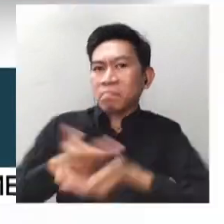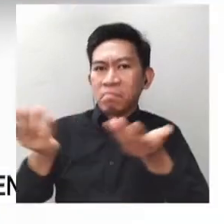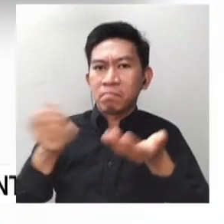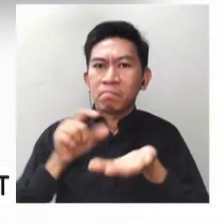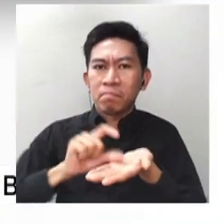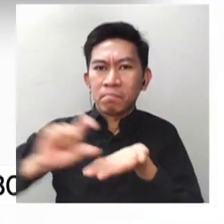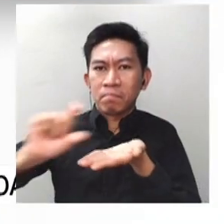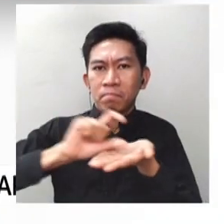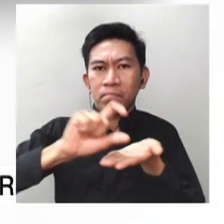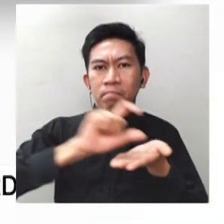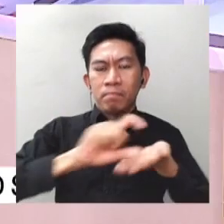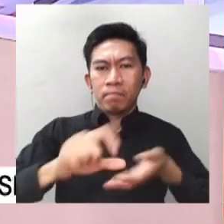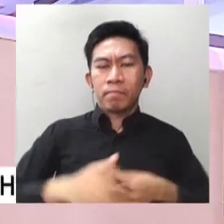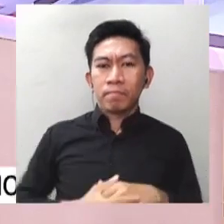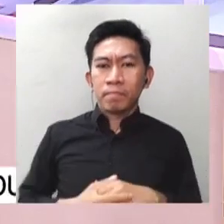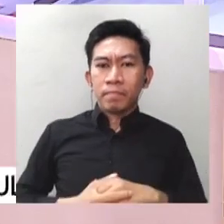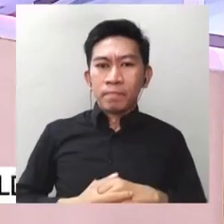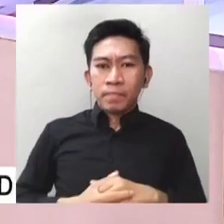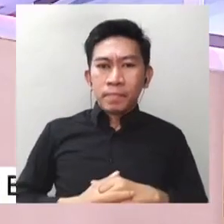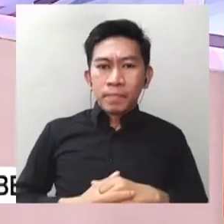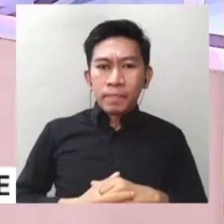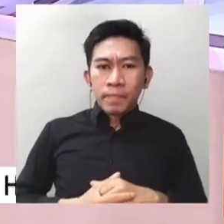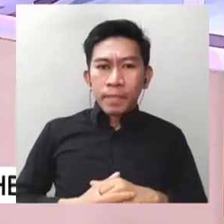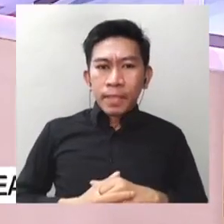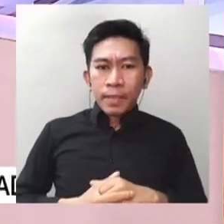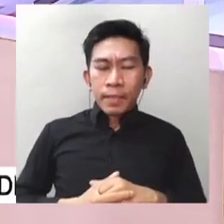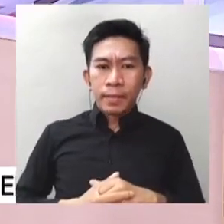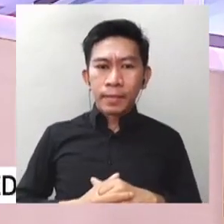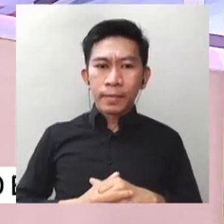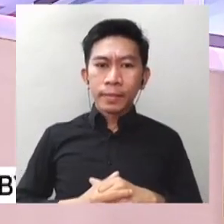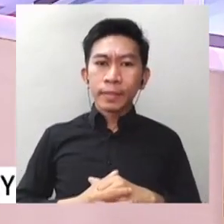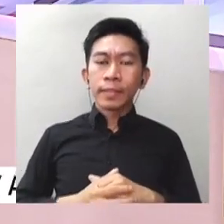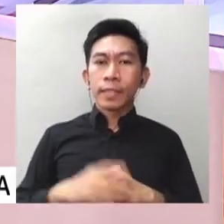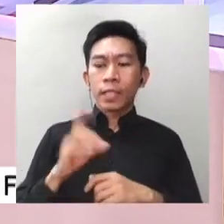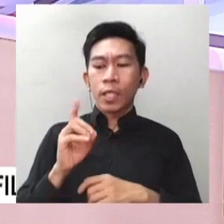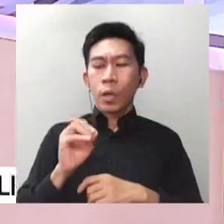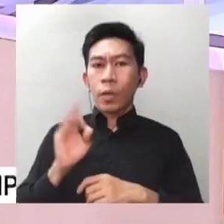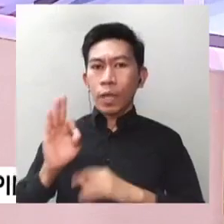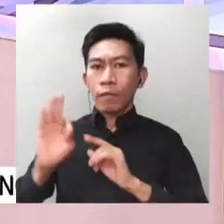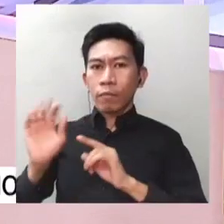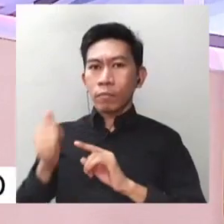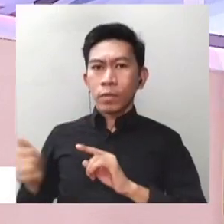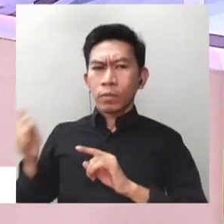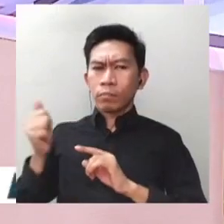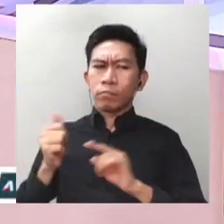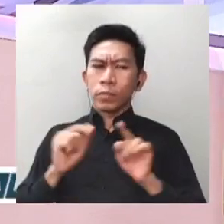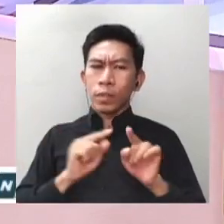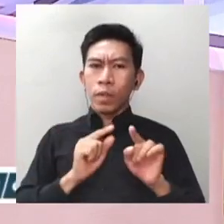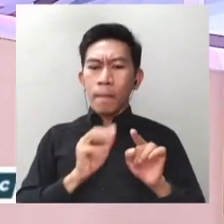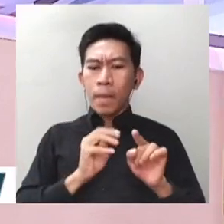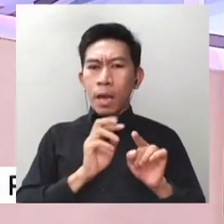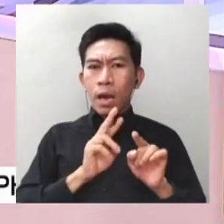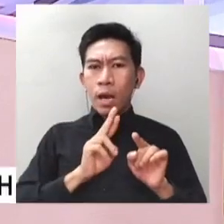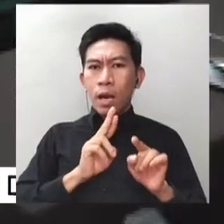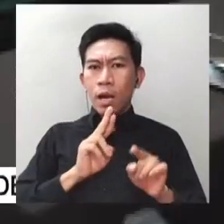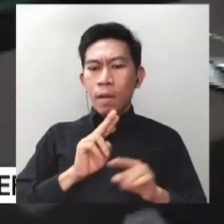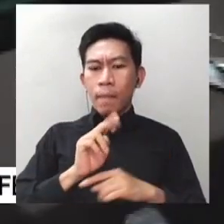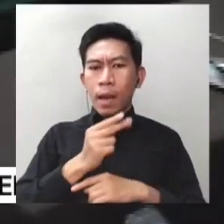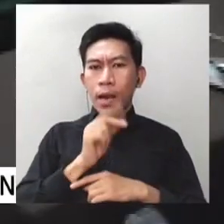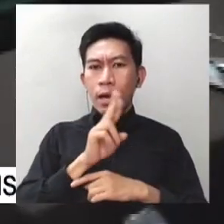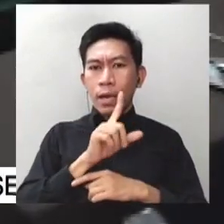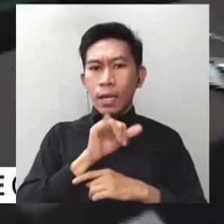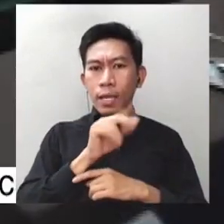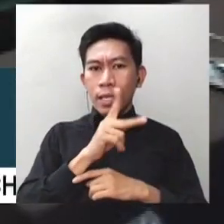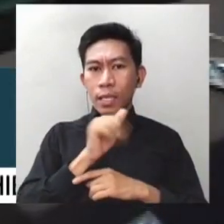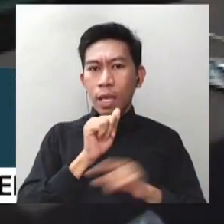themselves. Manila's finance chief asserts the controversial Maharlika Investment Corporation should be headed by a Filipino. Secretary